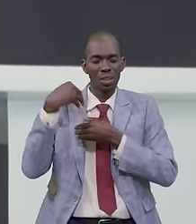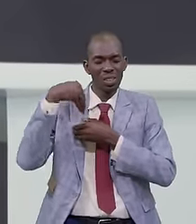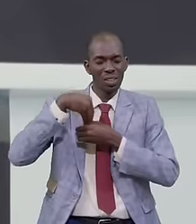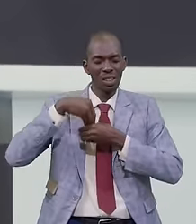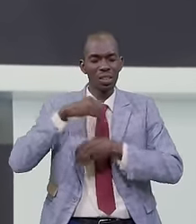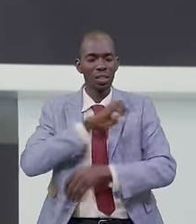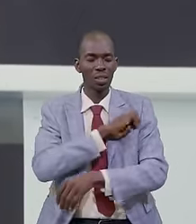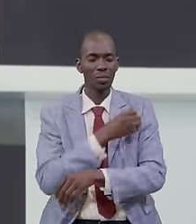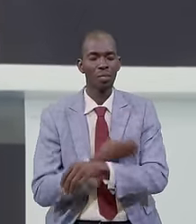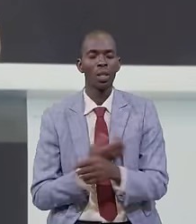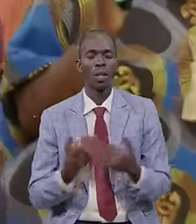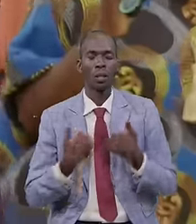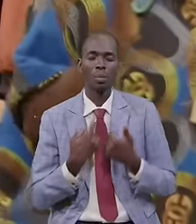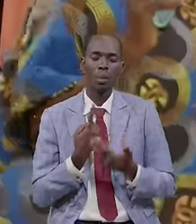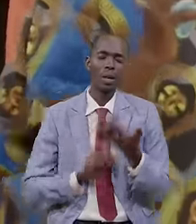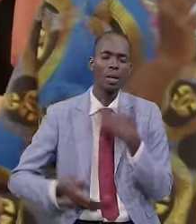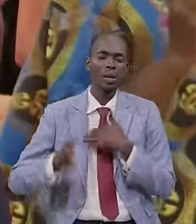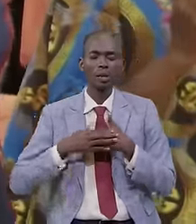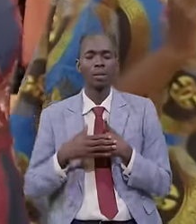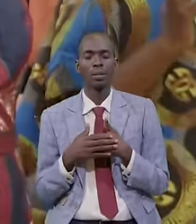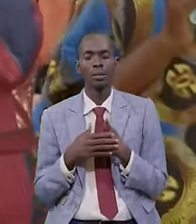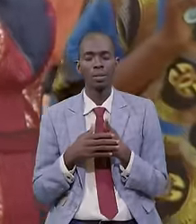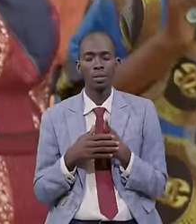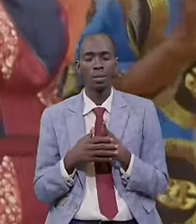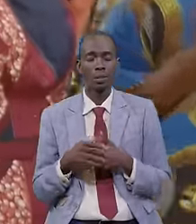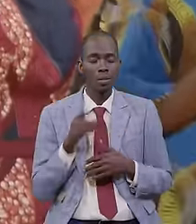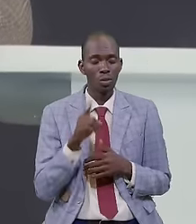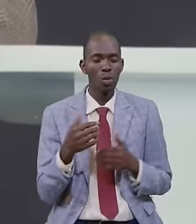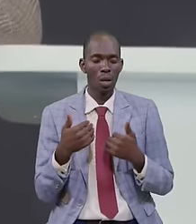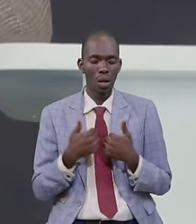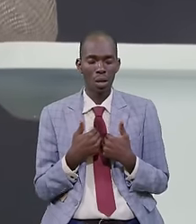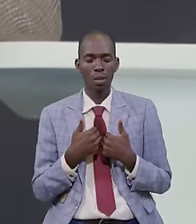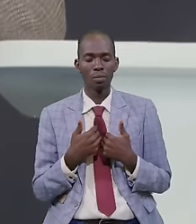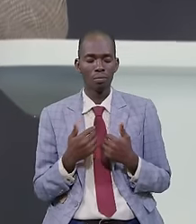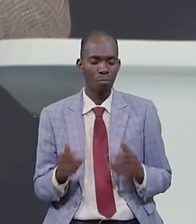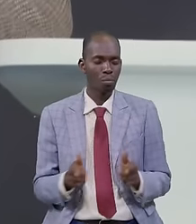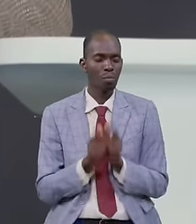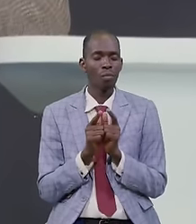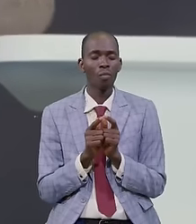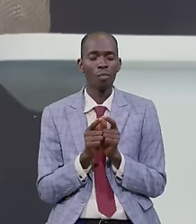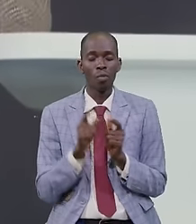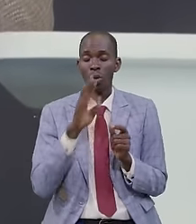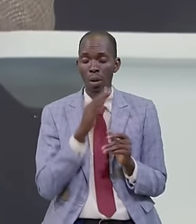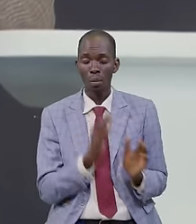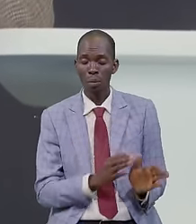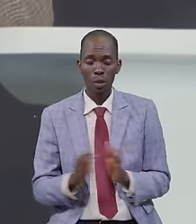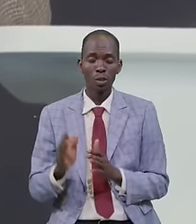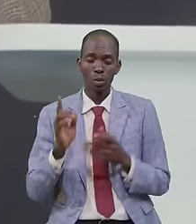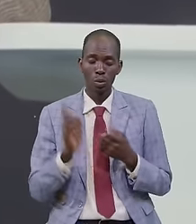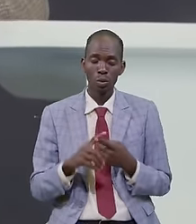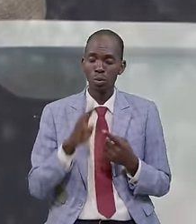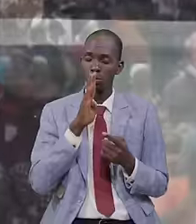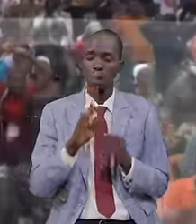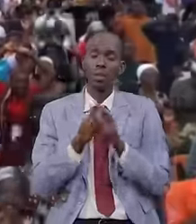energy has now come. Yeah. You're meant, you're designed to stand out, you will